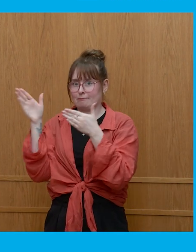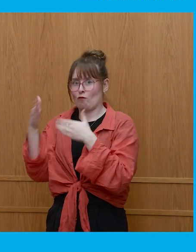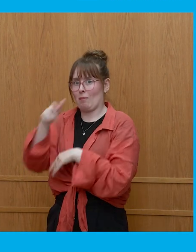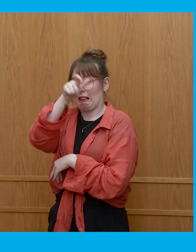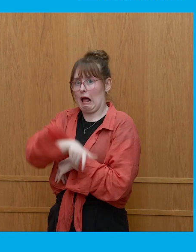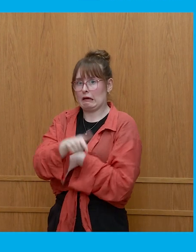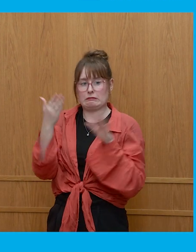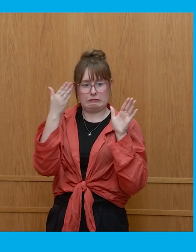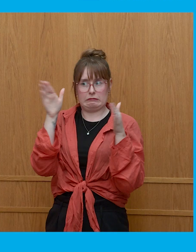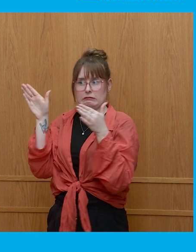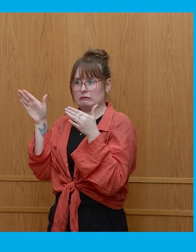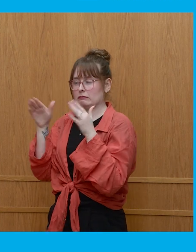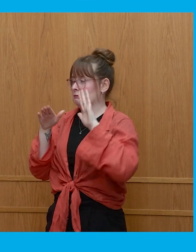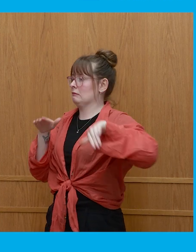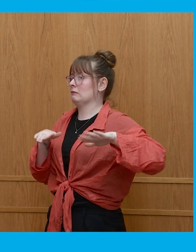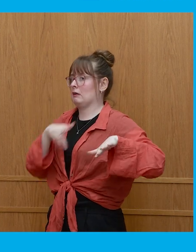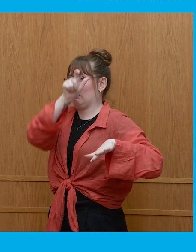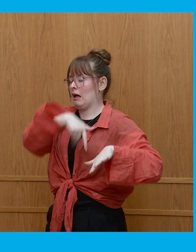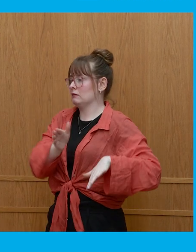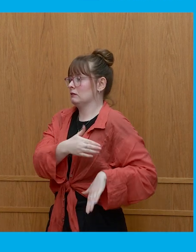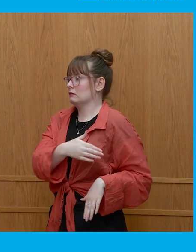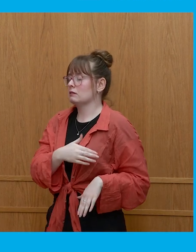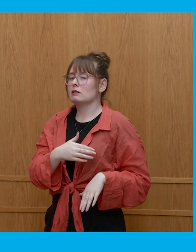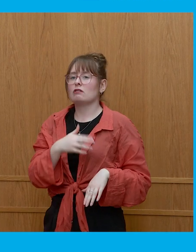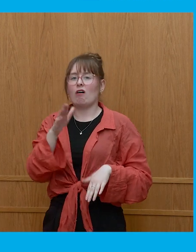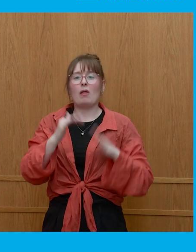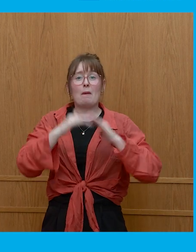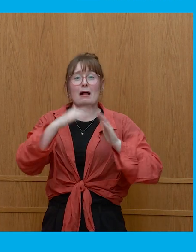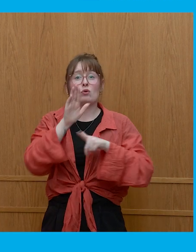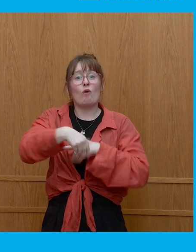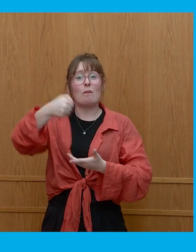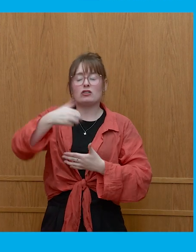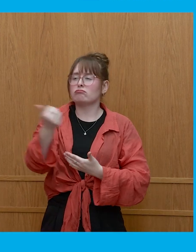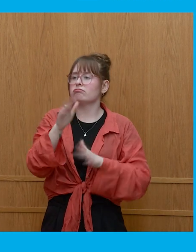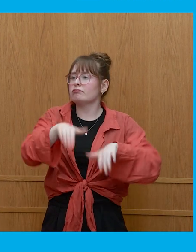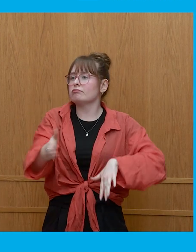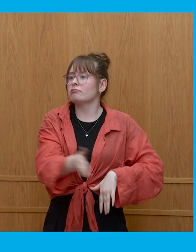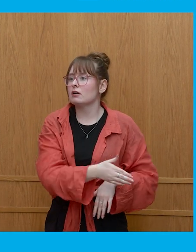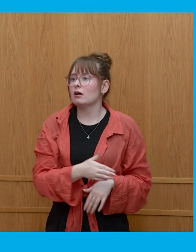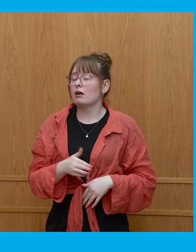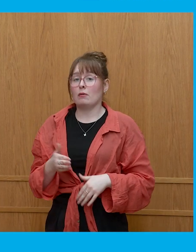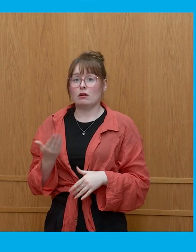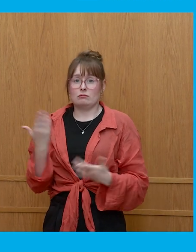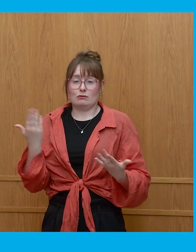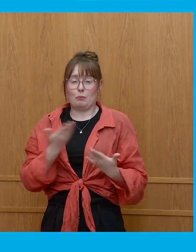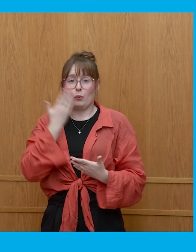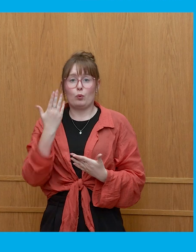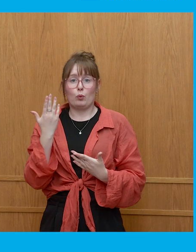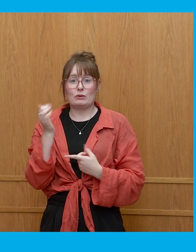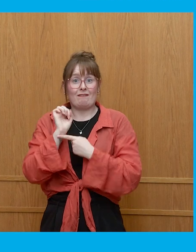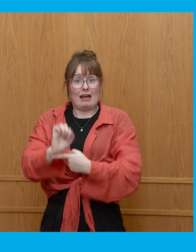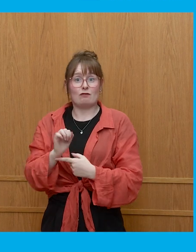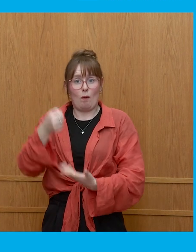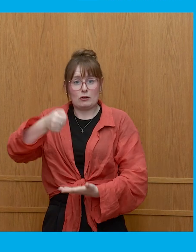way, in terms of that, or the building's going over budget. And you were very excellent yesterday to say there was no defined budget, so how can it be